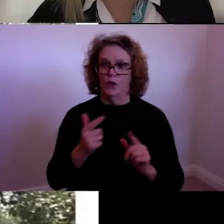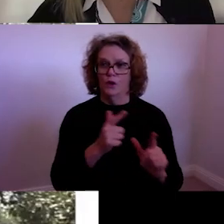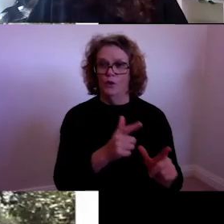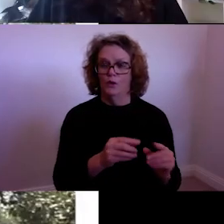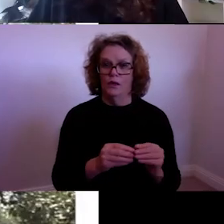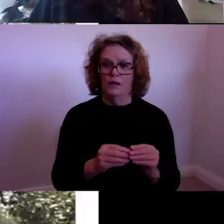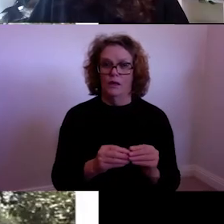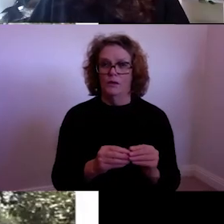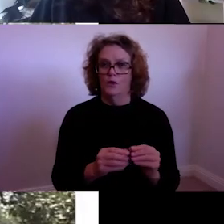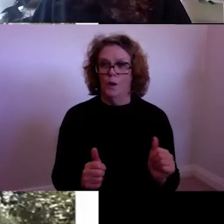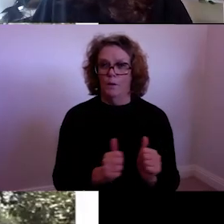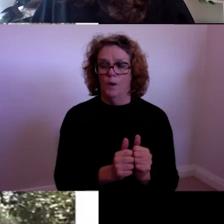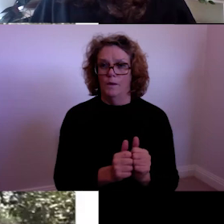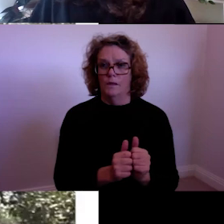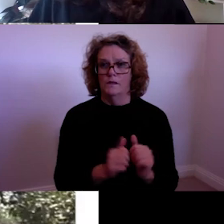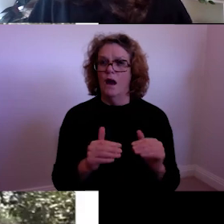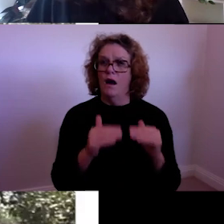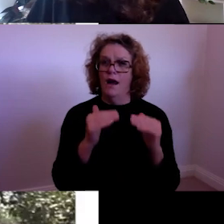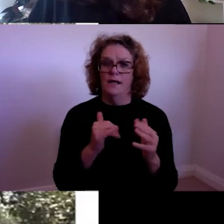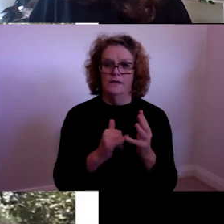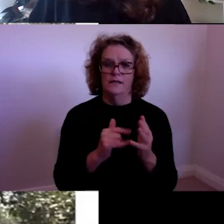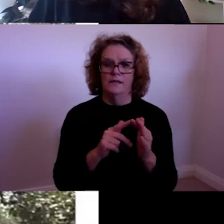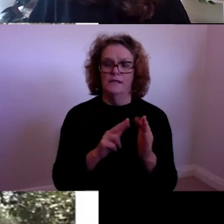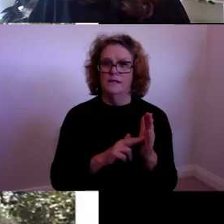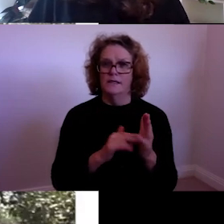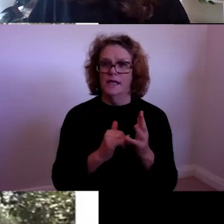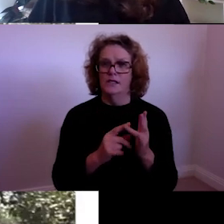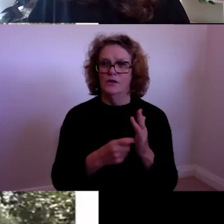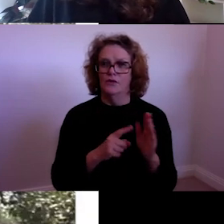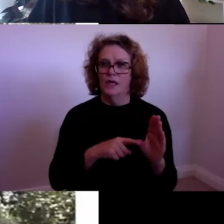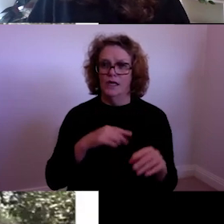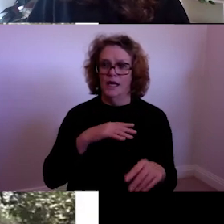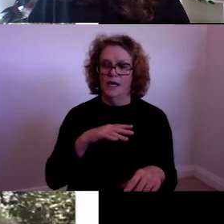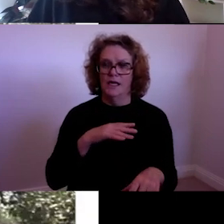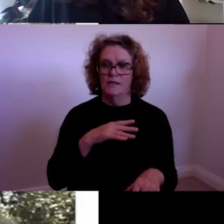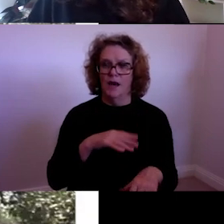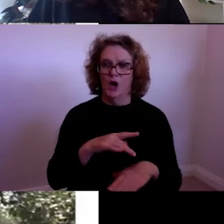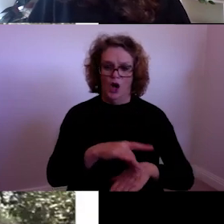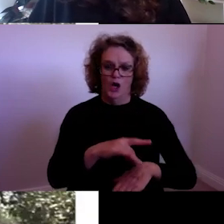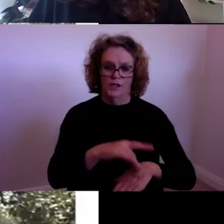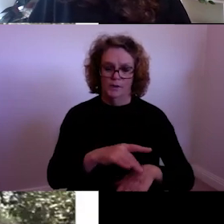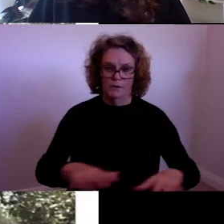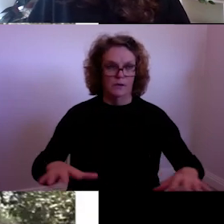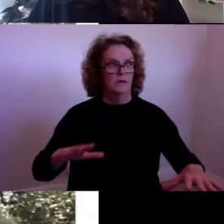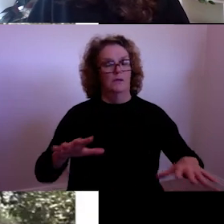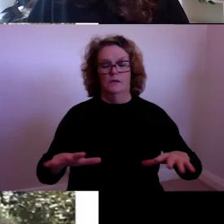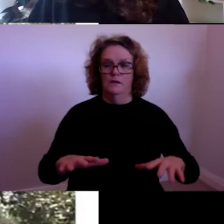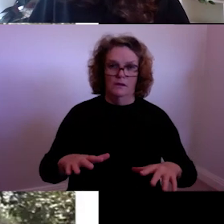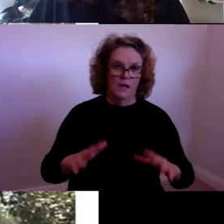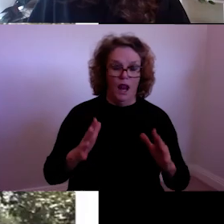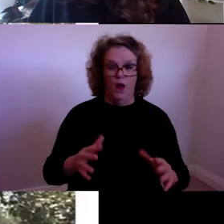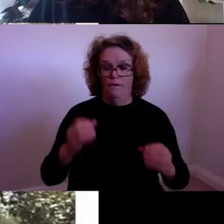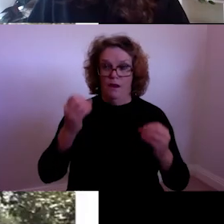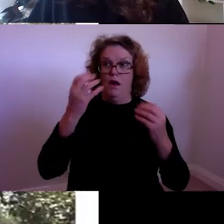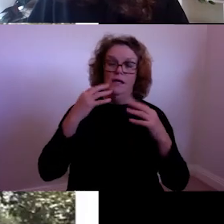needs. Hospitals can be a very, uh, big environment, lots of noises and lights